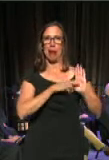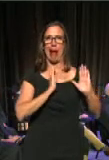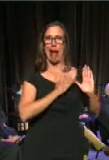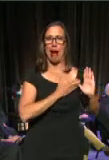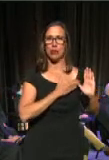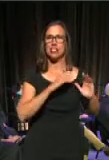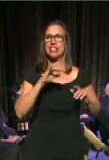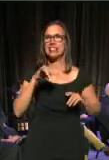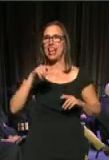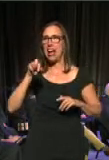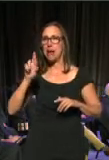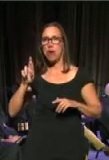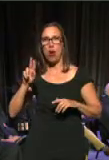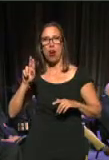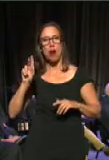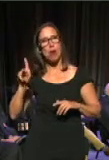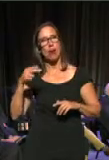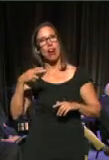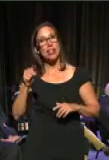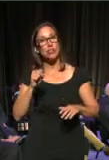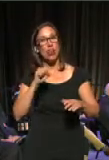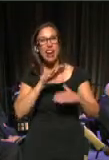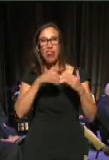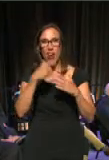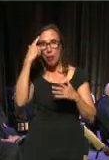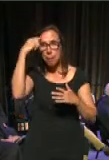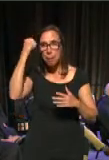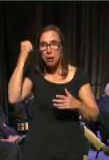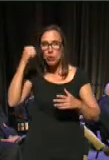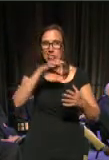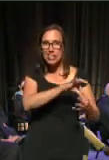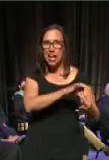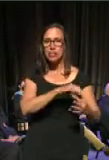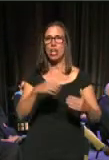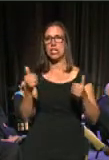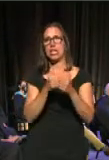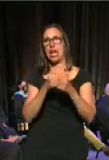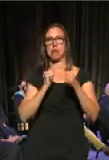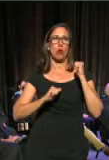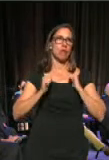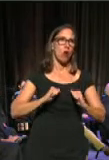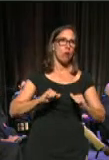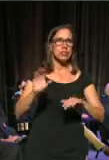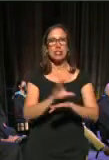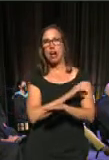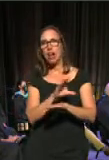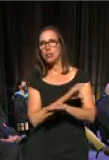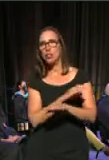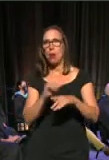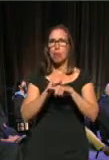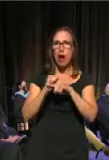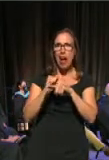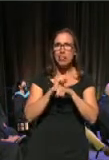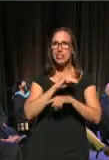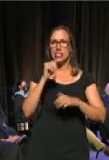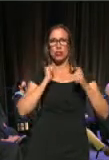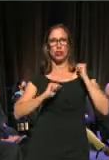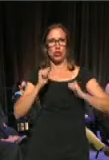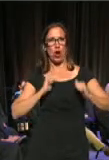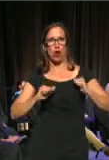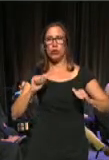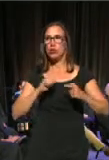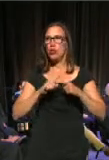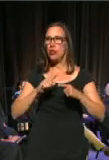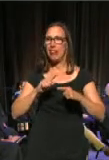High School, and the memories attached. From the games and performances, concerts, practices, and shows, to